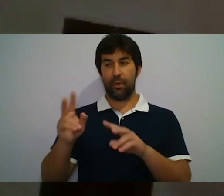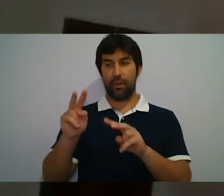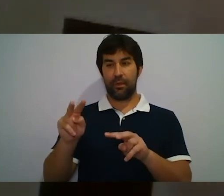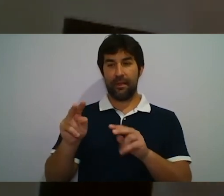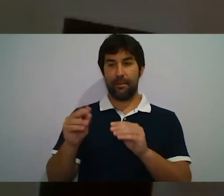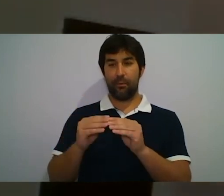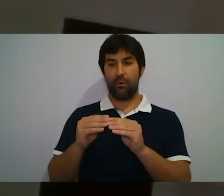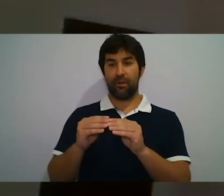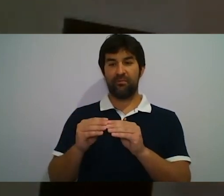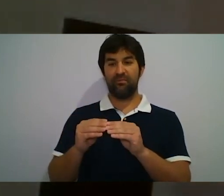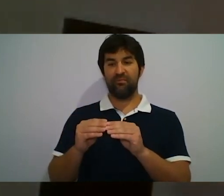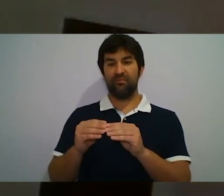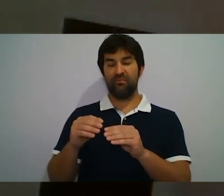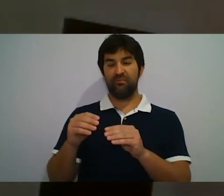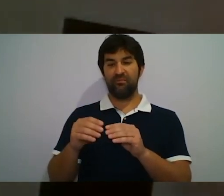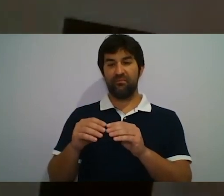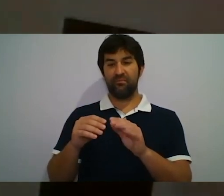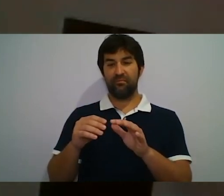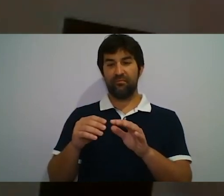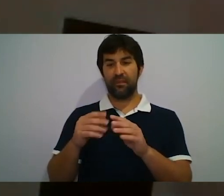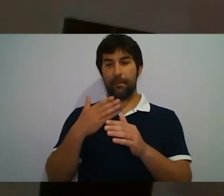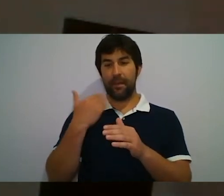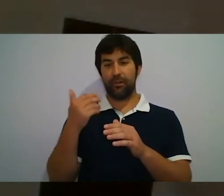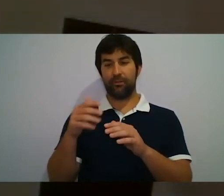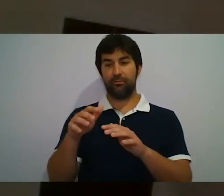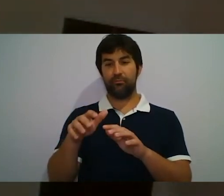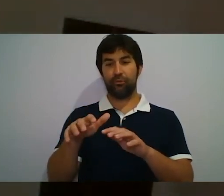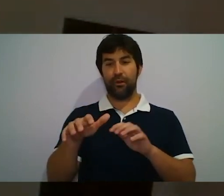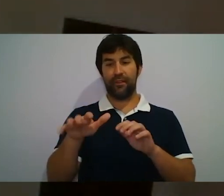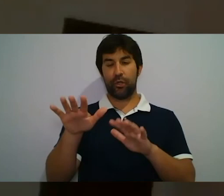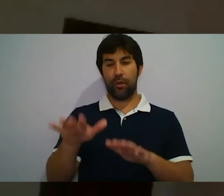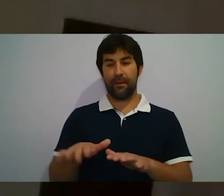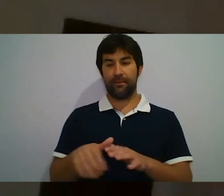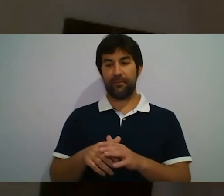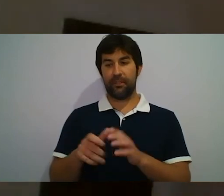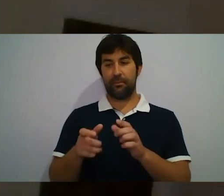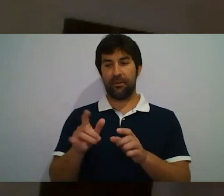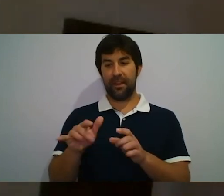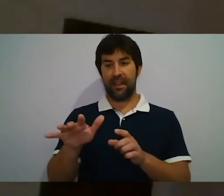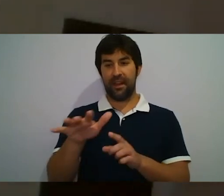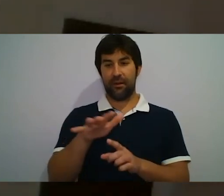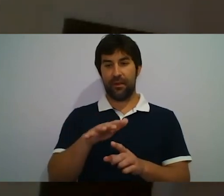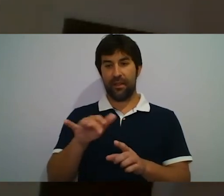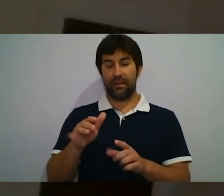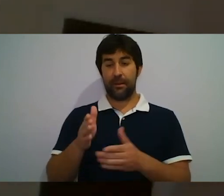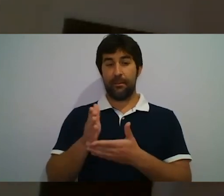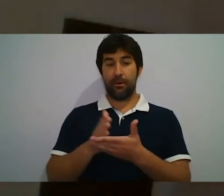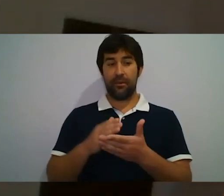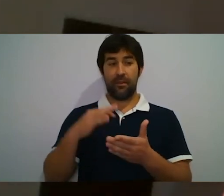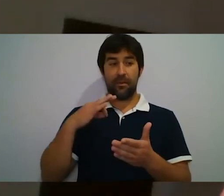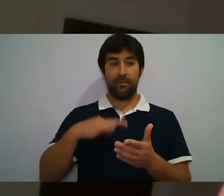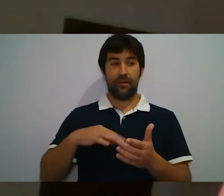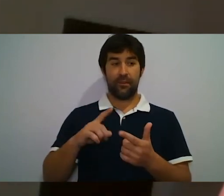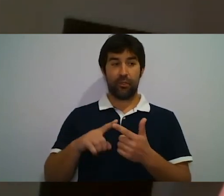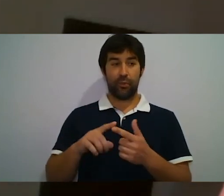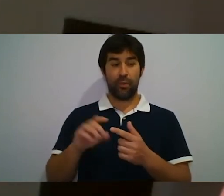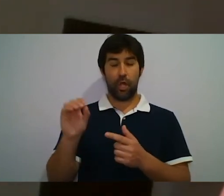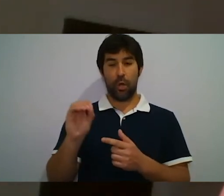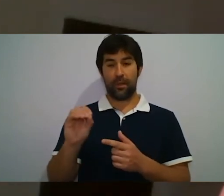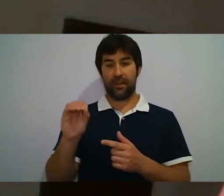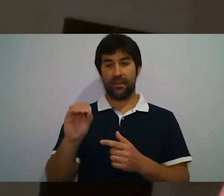I will say it's important to note that DOMI is also, the Department of Mobility and Infrastructure, is also a really important project partner on some major